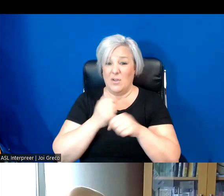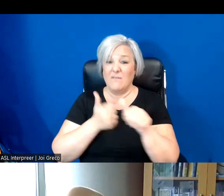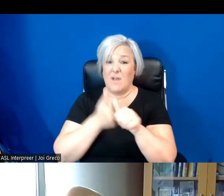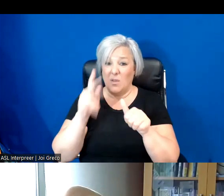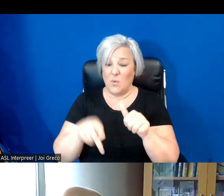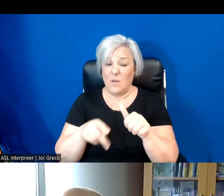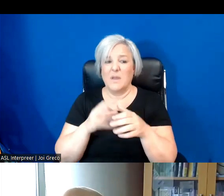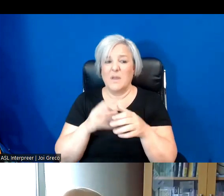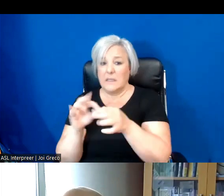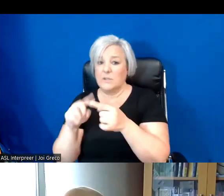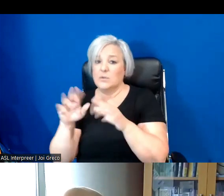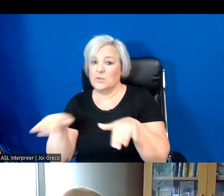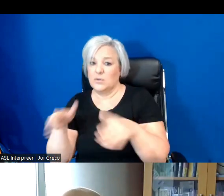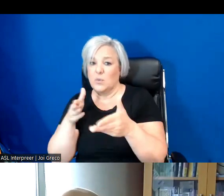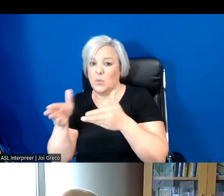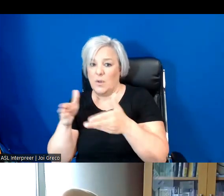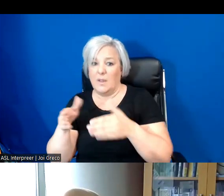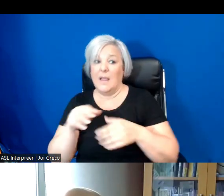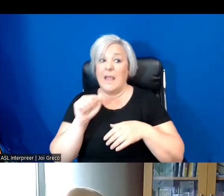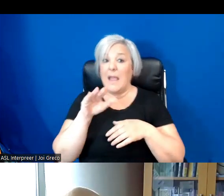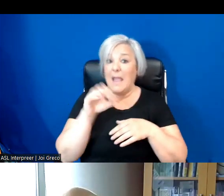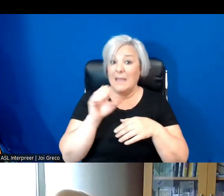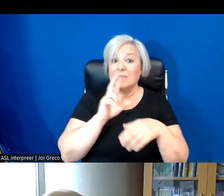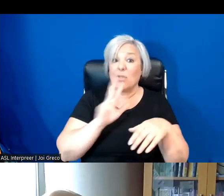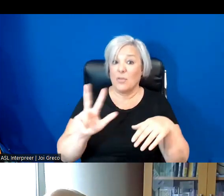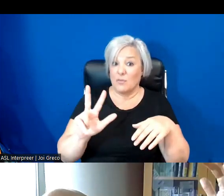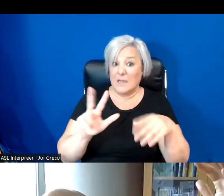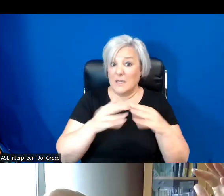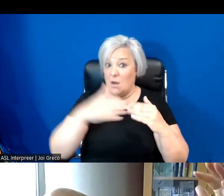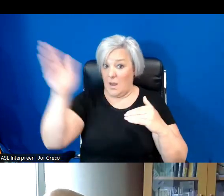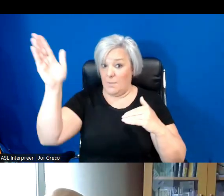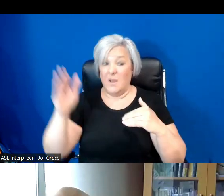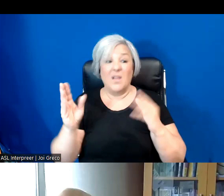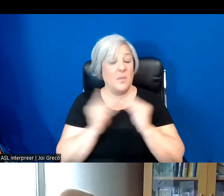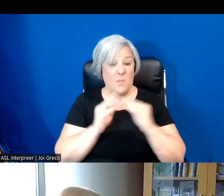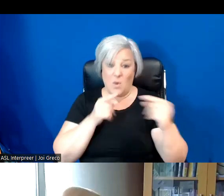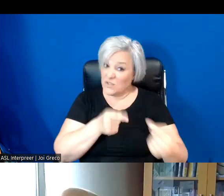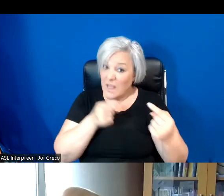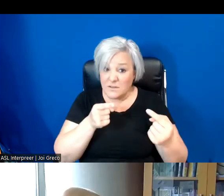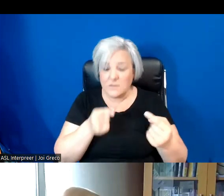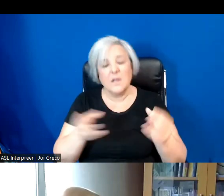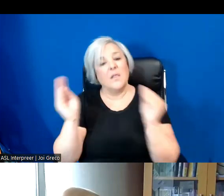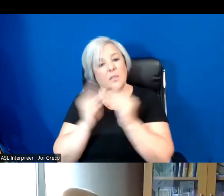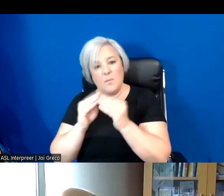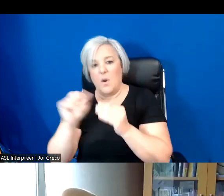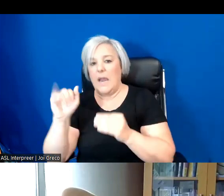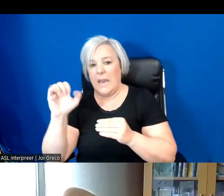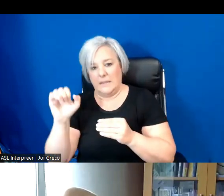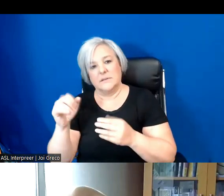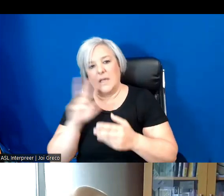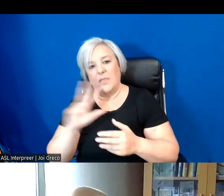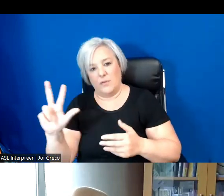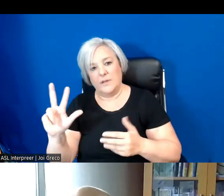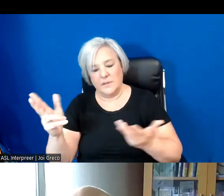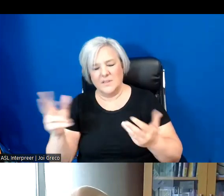child welfare, we're able to measure ACEs at age 3. And so we saw that if there's more household challenges, the kid has a higher ACEs at age 3. So it